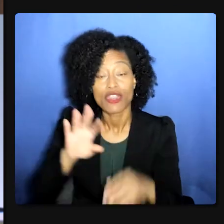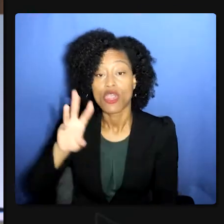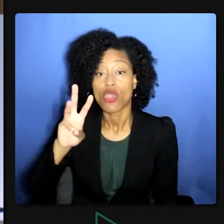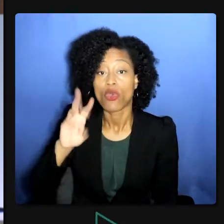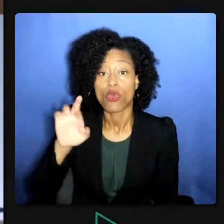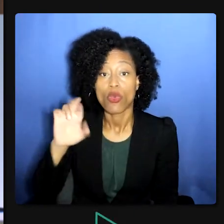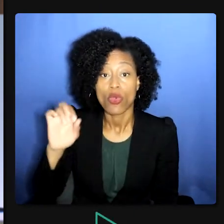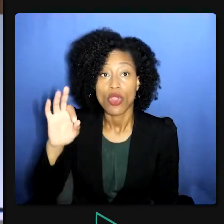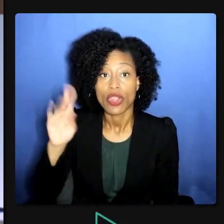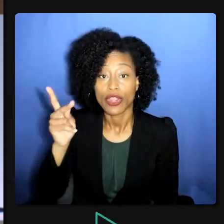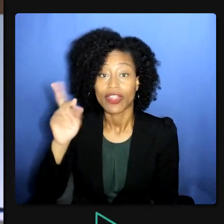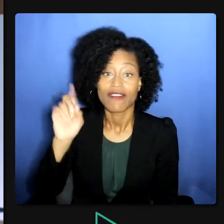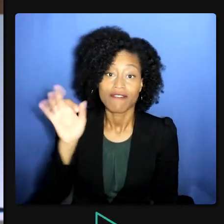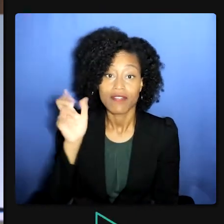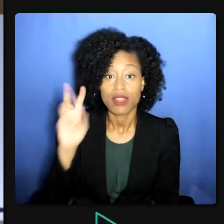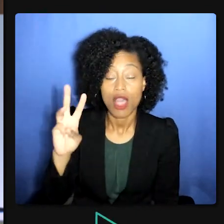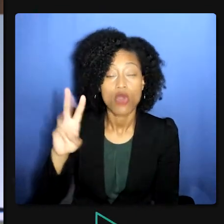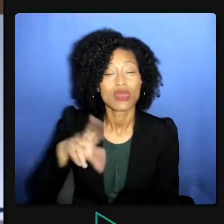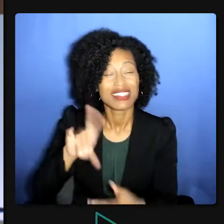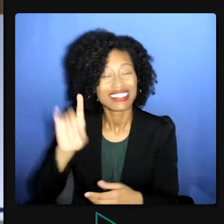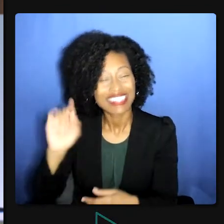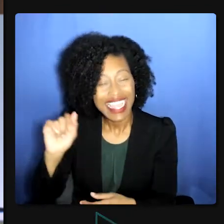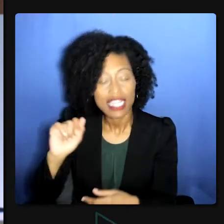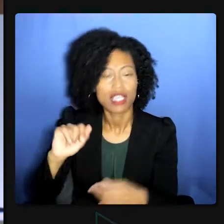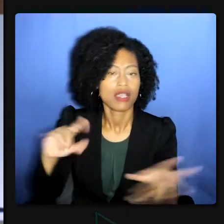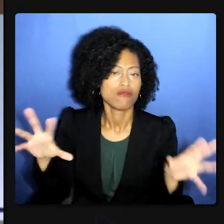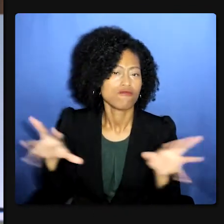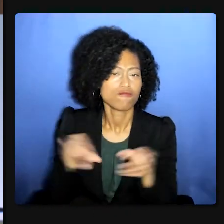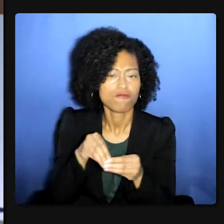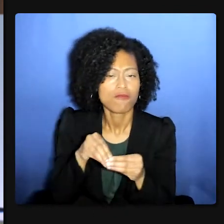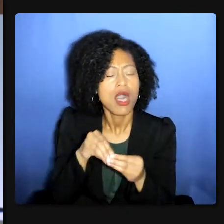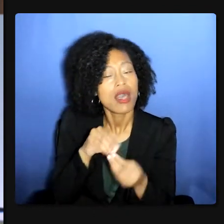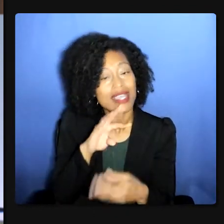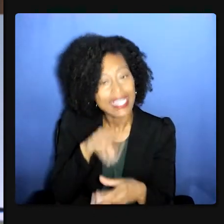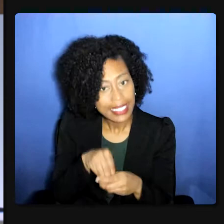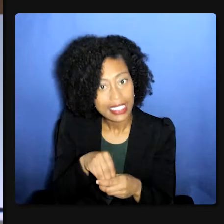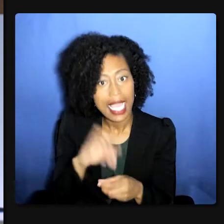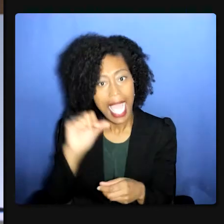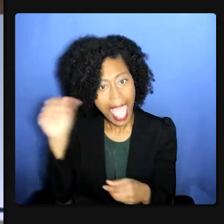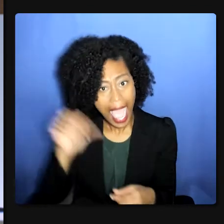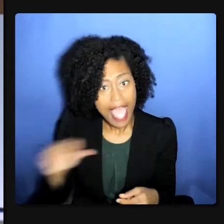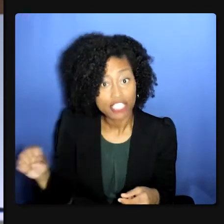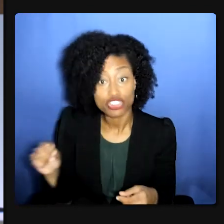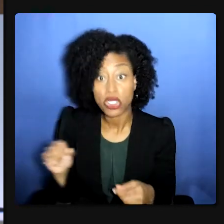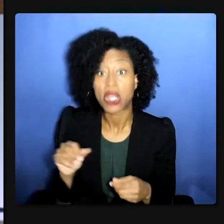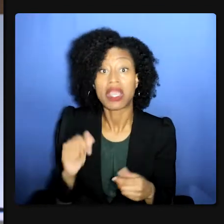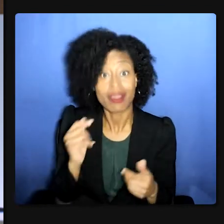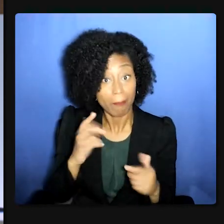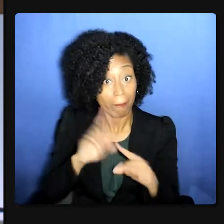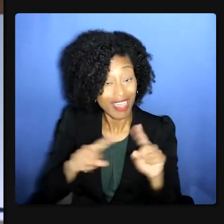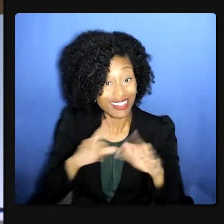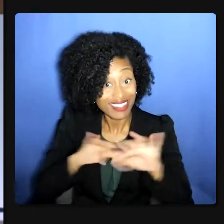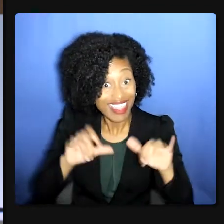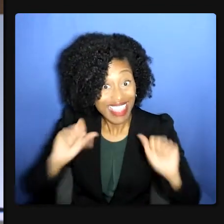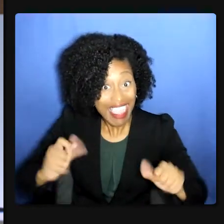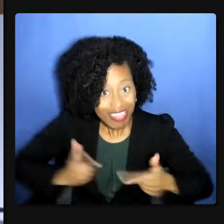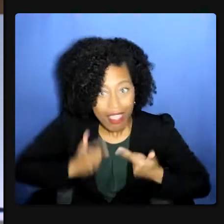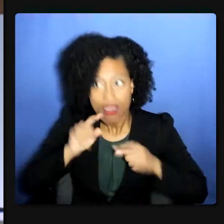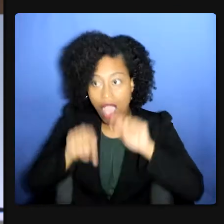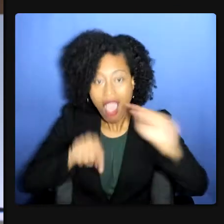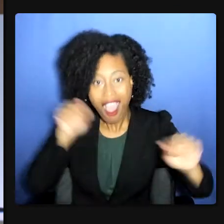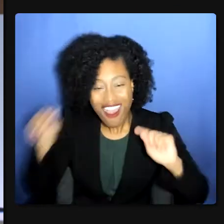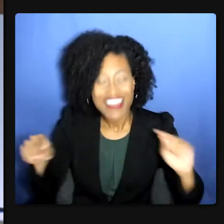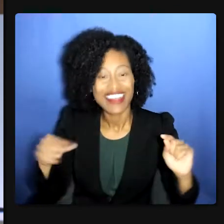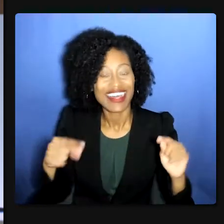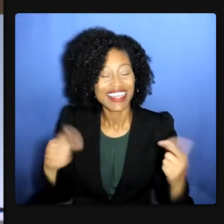and distribution are all centralized within Azure. You can deliver a huge volume of daily code changes, distribute large game